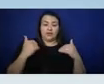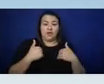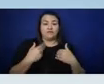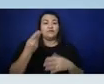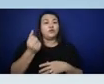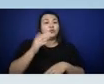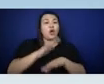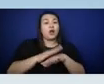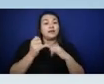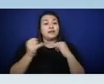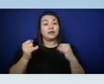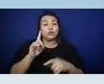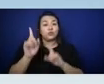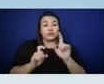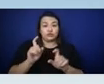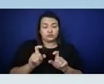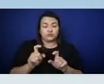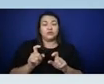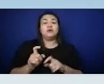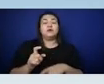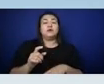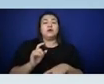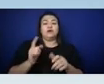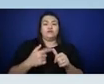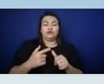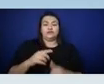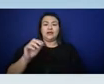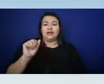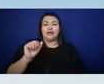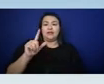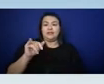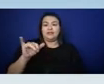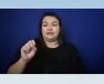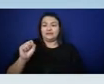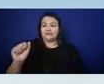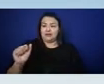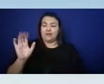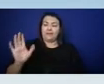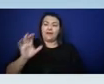then call us and let us know if you continue to have problems, Gary. Thank you so much.